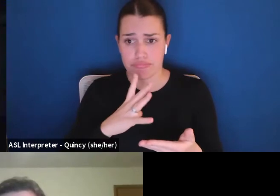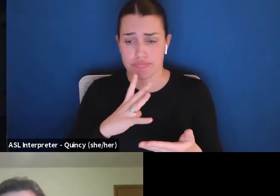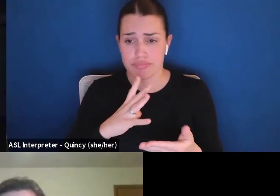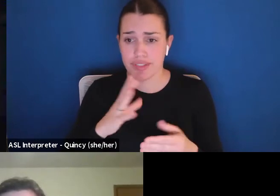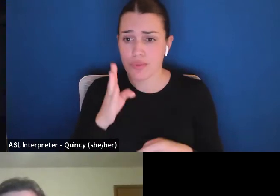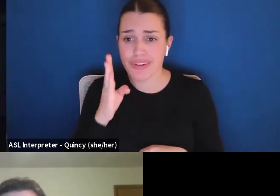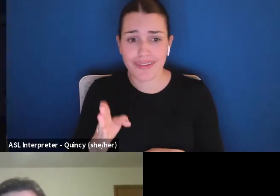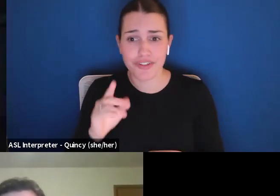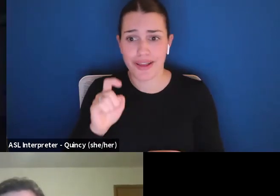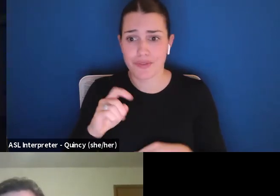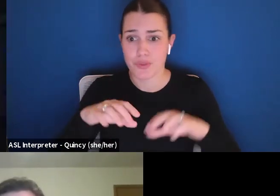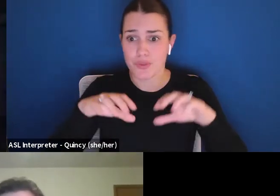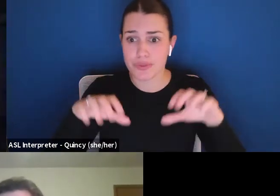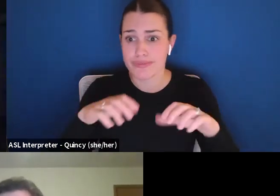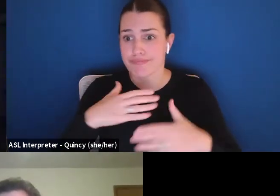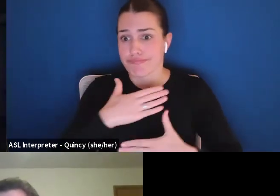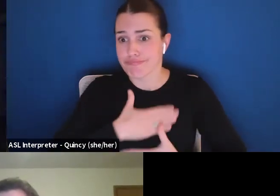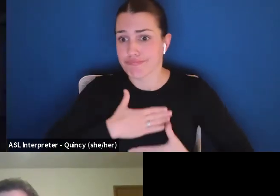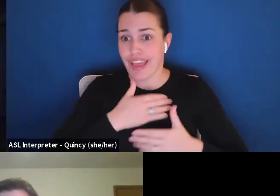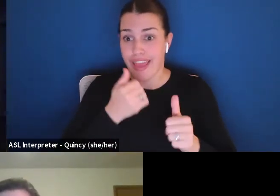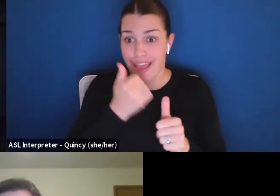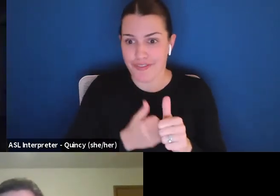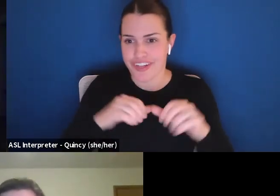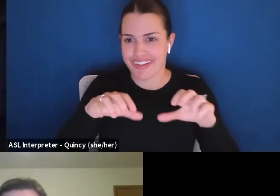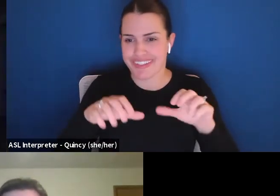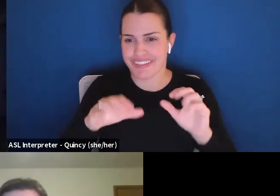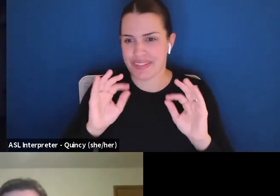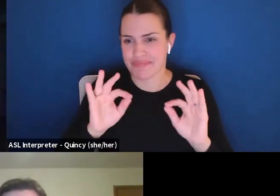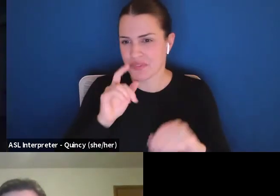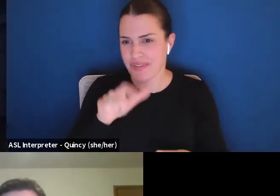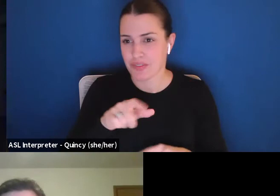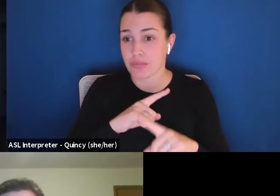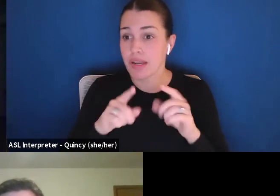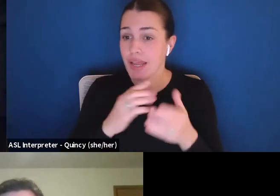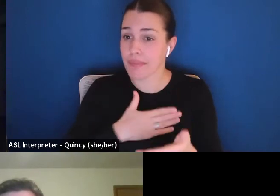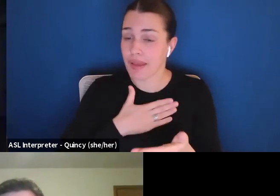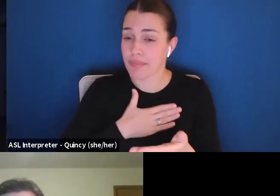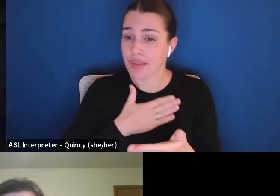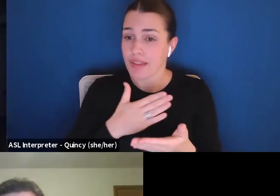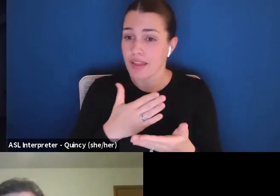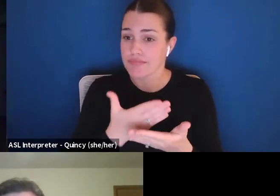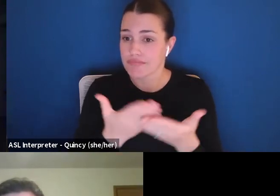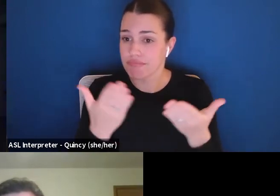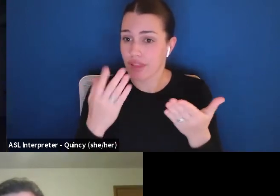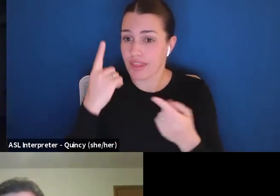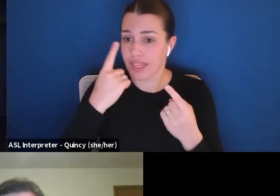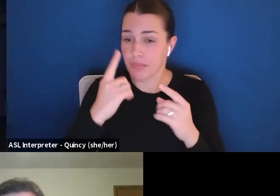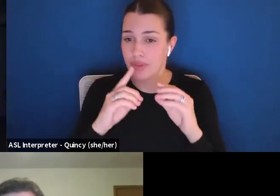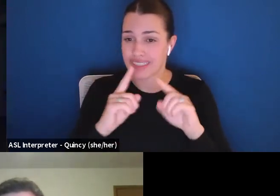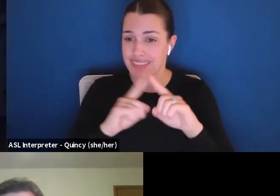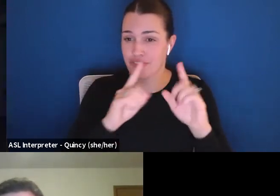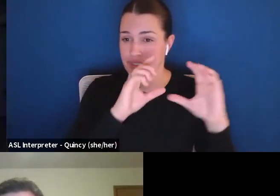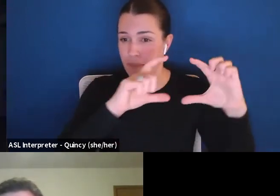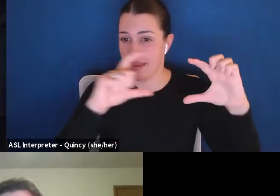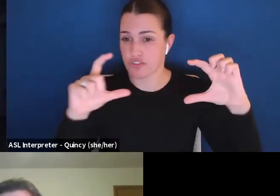have to enjoy all of the activities that we're doing here, but I'm glad that people were thinking more about how the different dimensions were